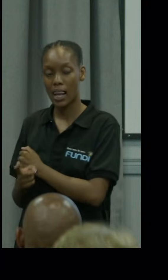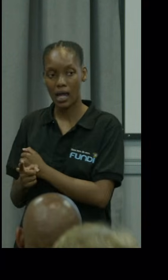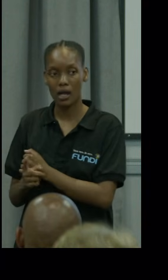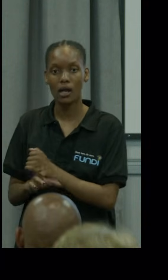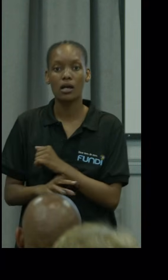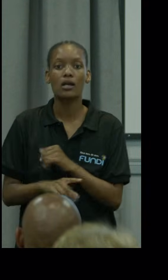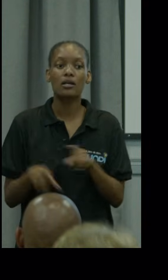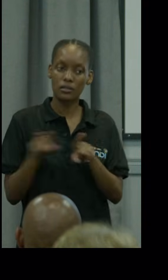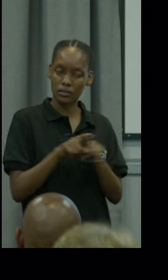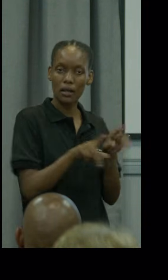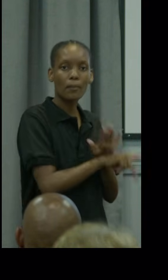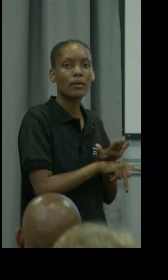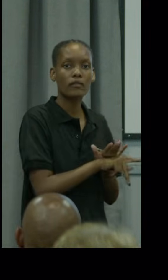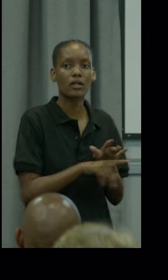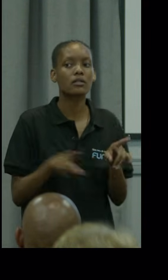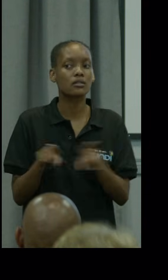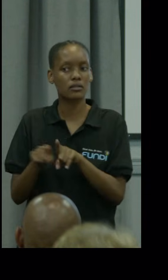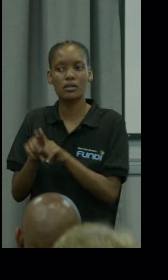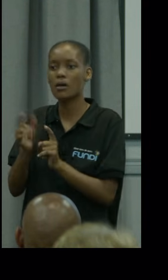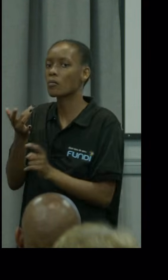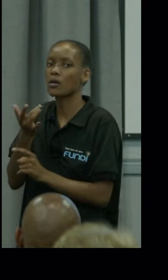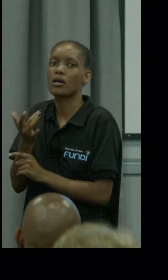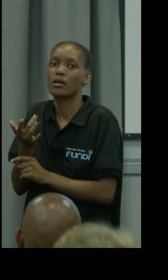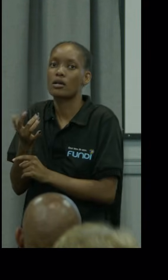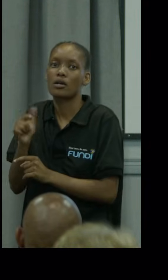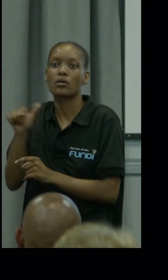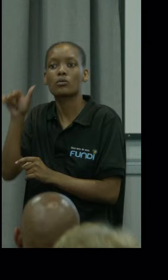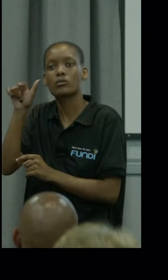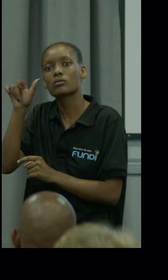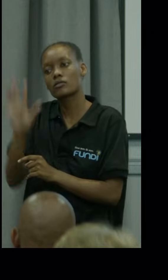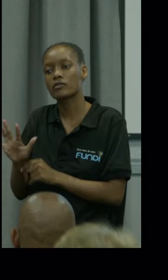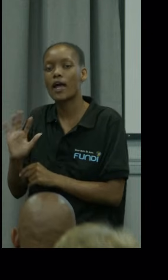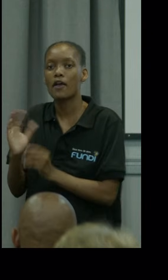very, very clear favoring of quintile 5 schools.